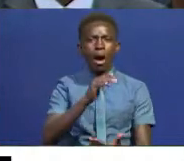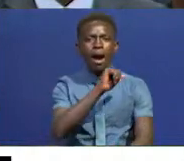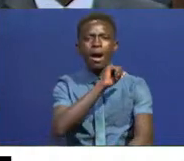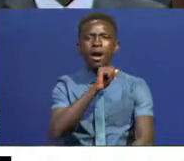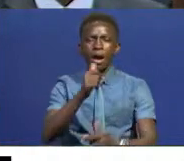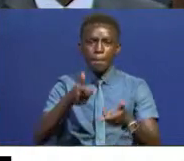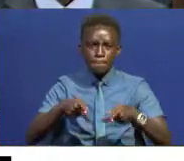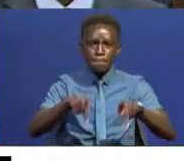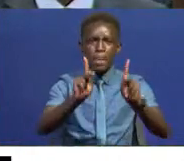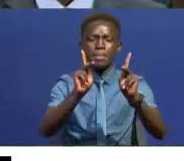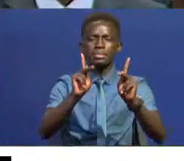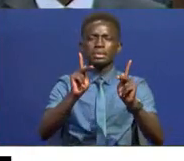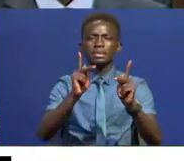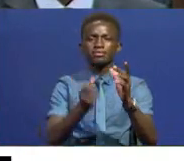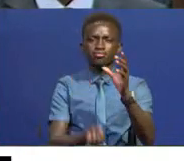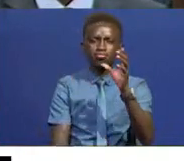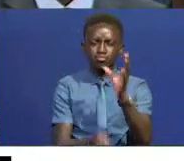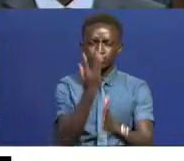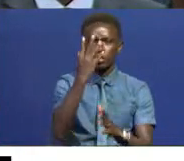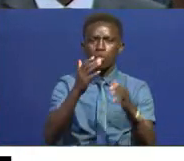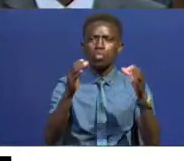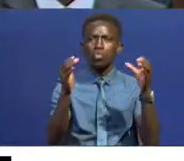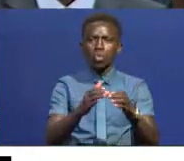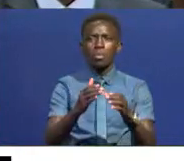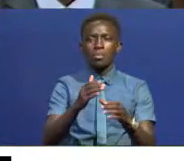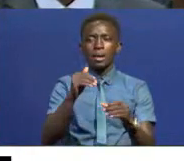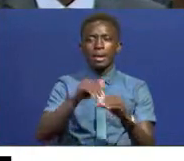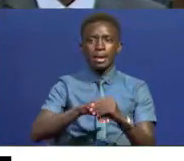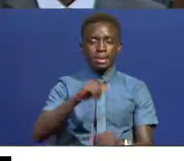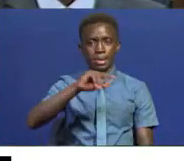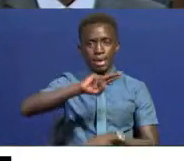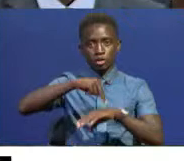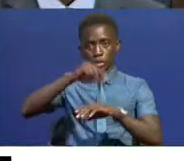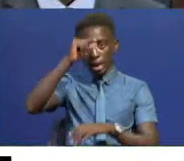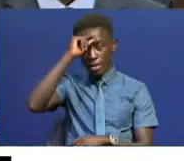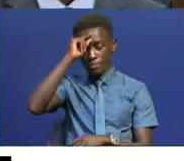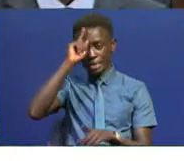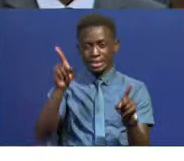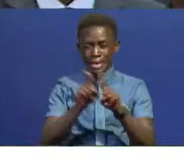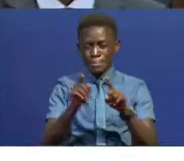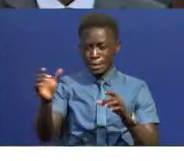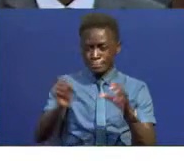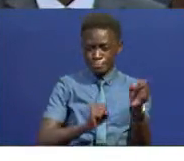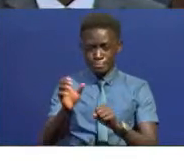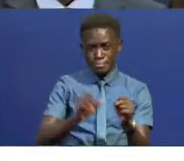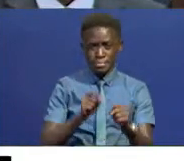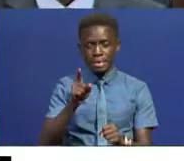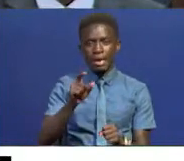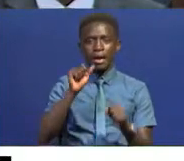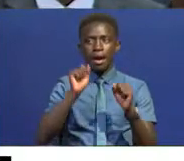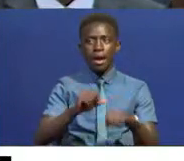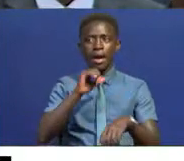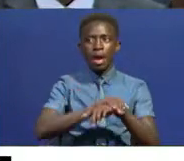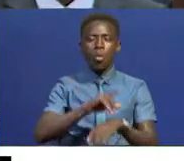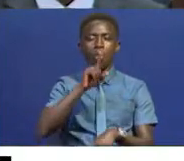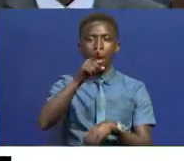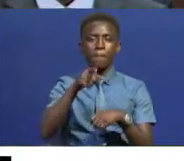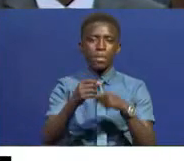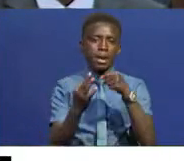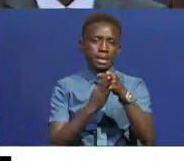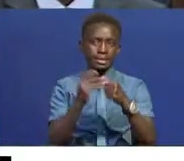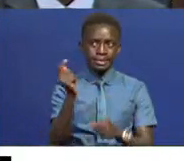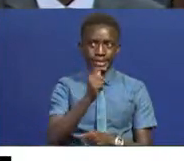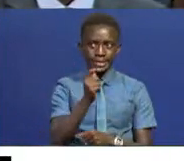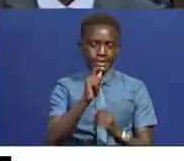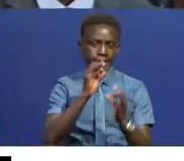in the national government, and 100% recruitment would drive the wage bill to 1.8 trillion. The